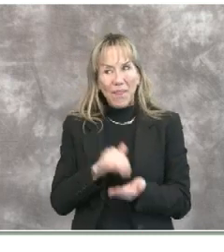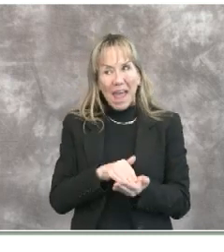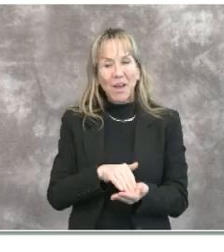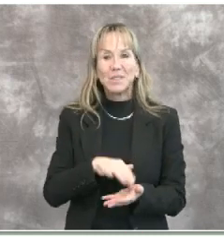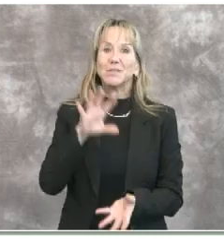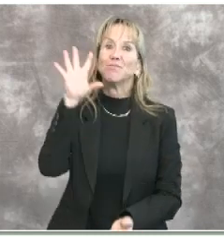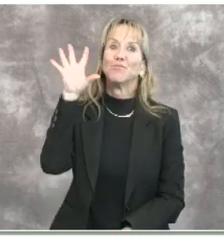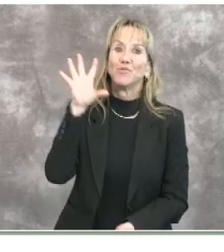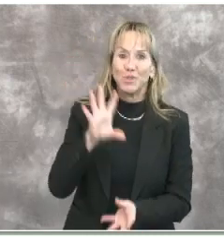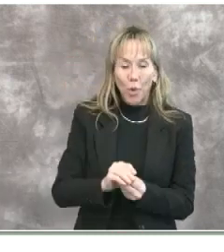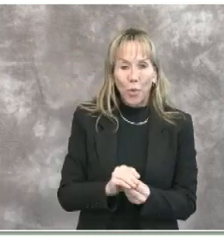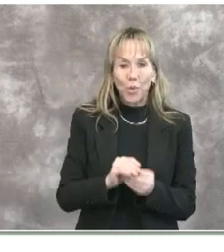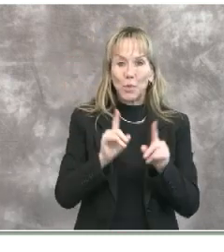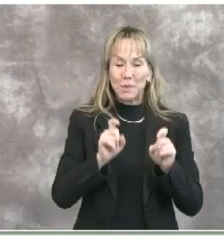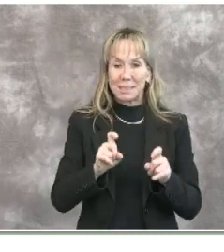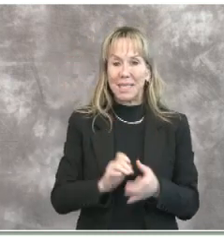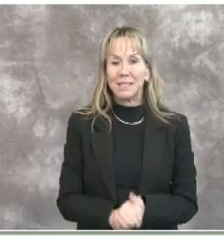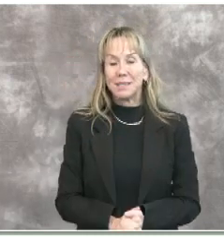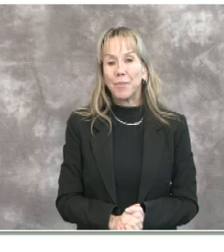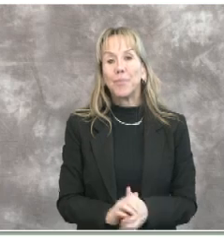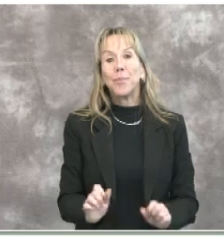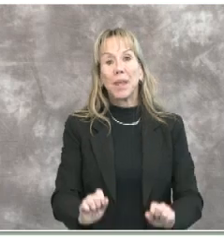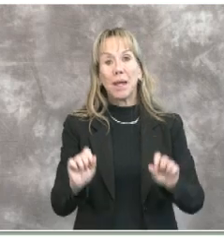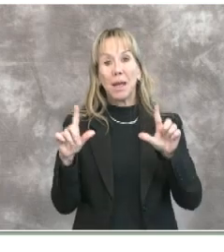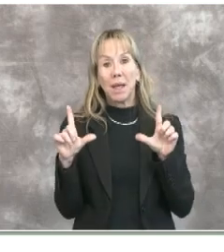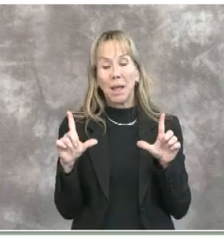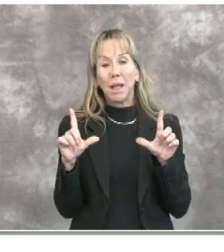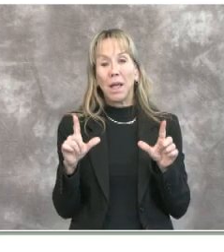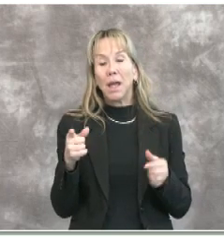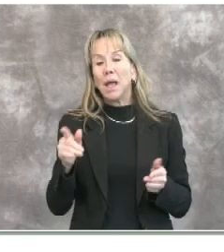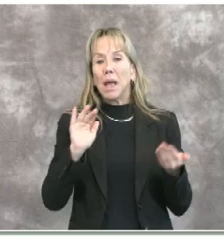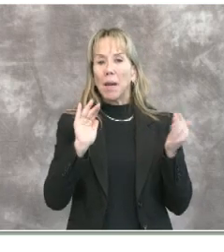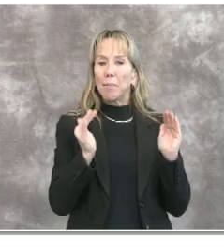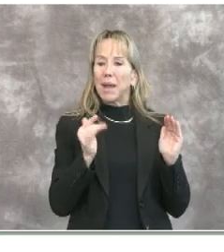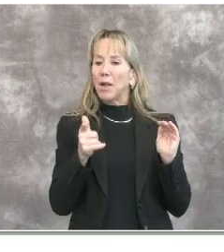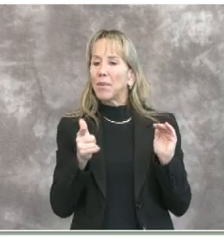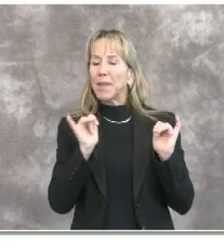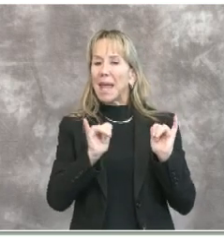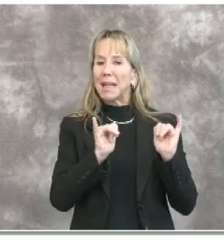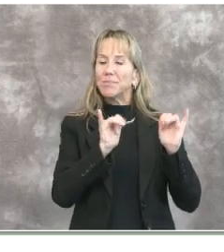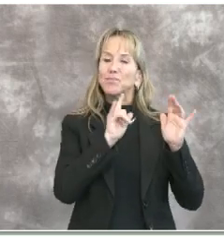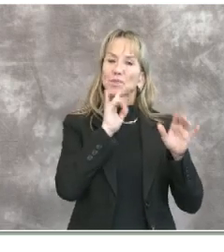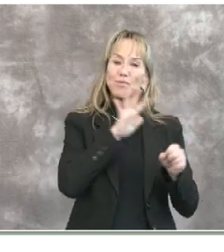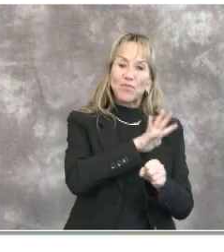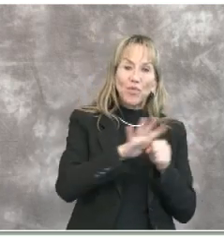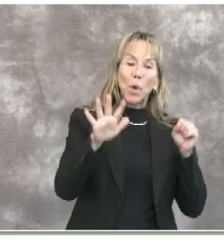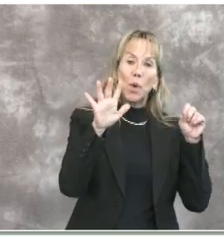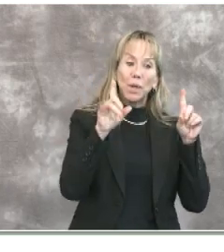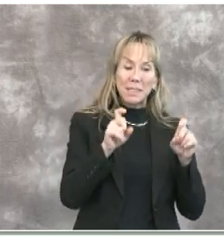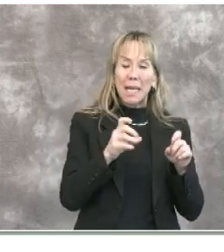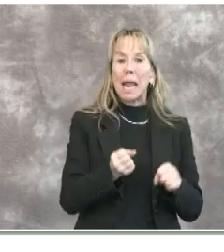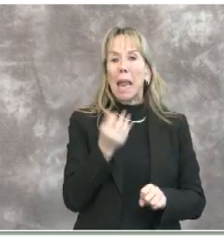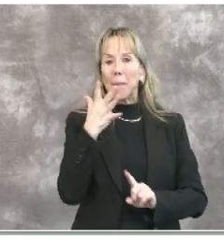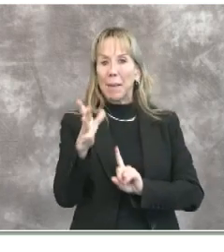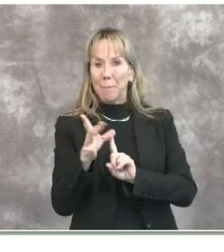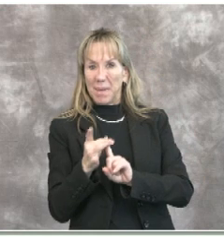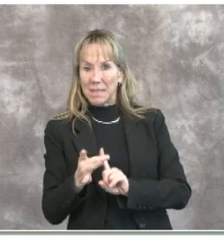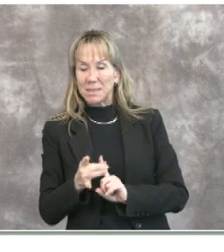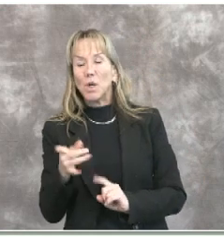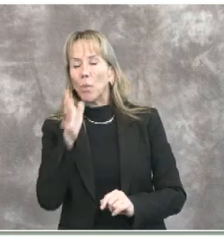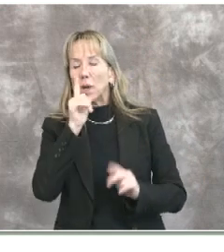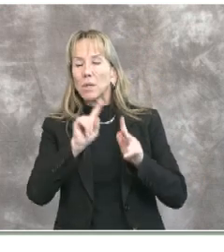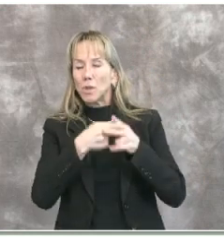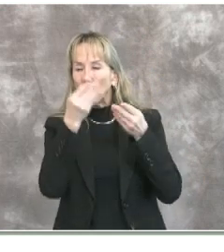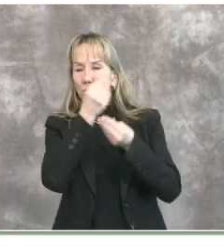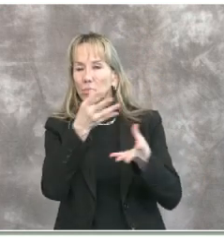total tests. The next chart is the comparison of total tests versus positives. We'll begin breaking this out on a daily